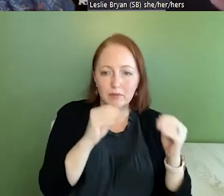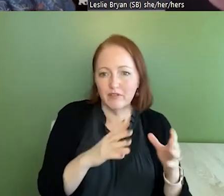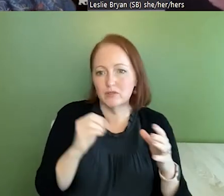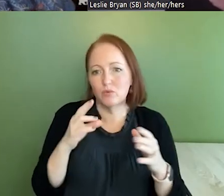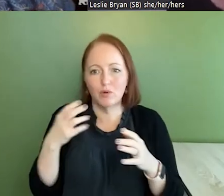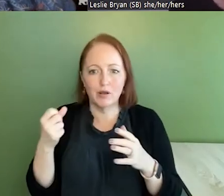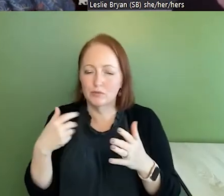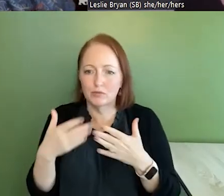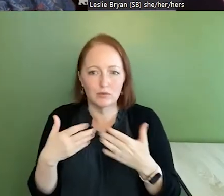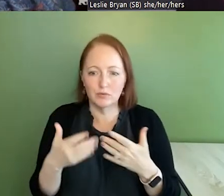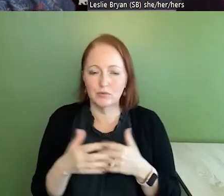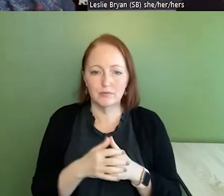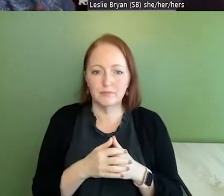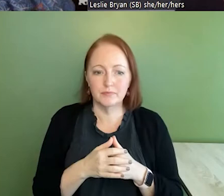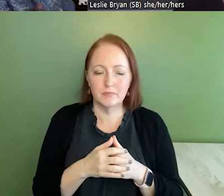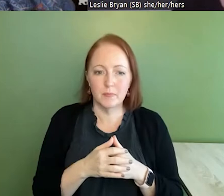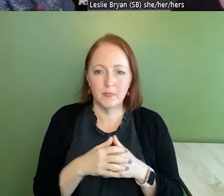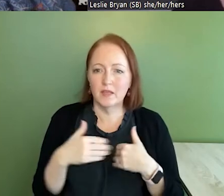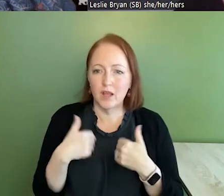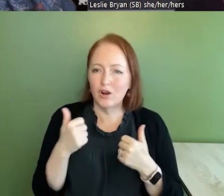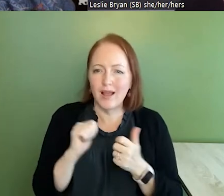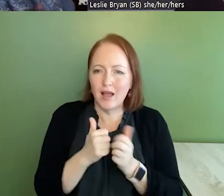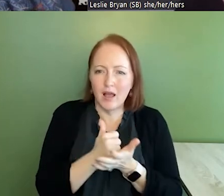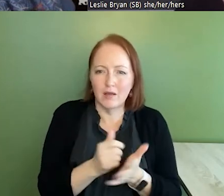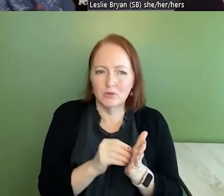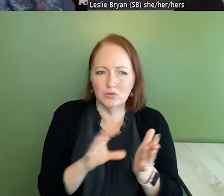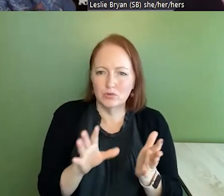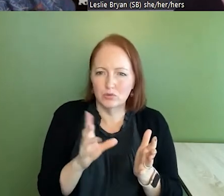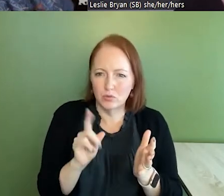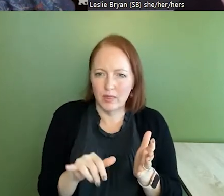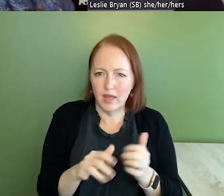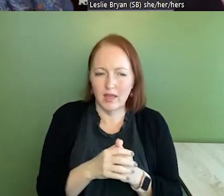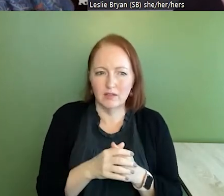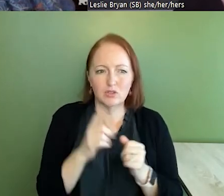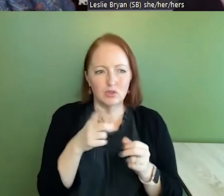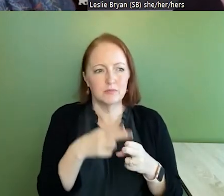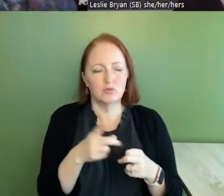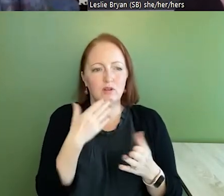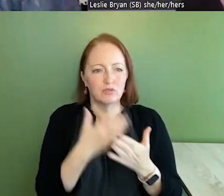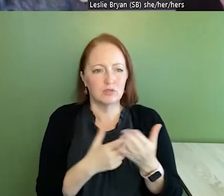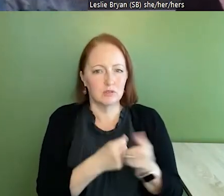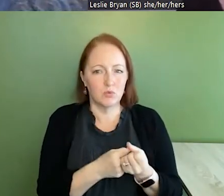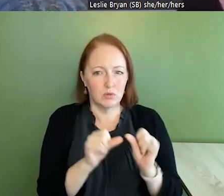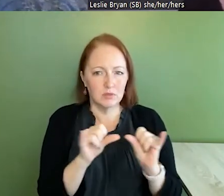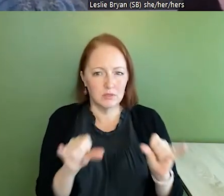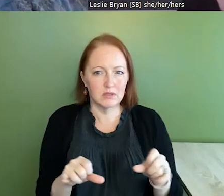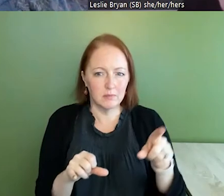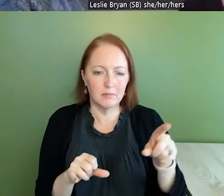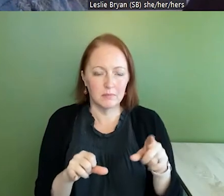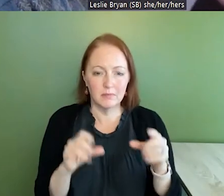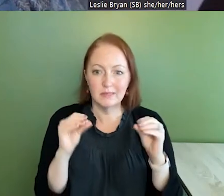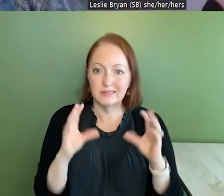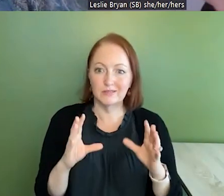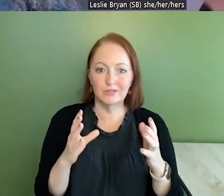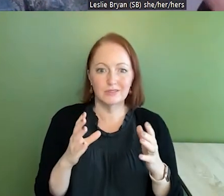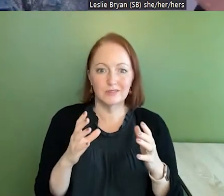us, or even younger, help students do this? You were mentioning that you had a good support system. You know, if we're teachers, we're like